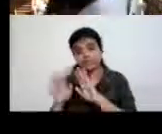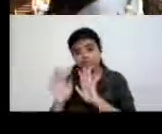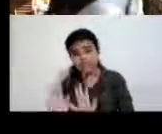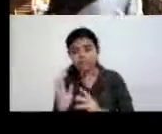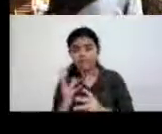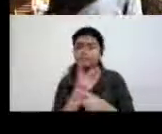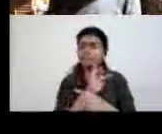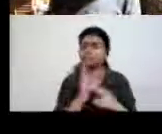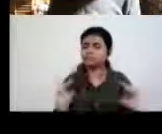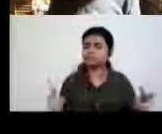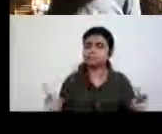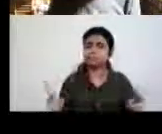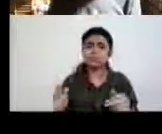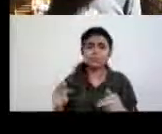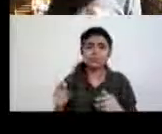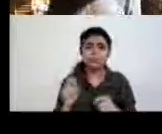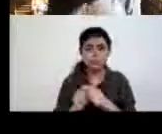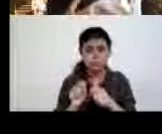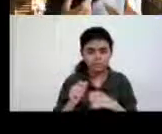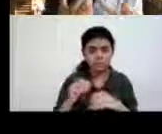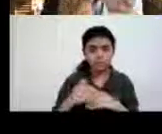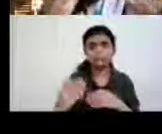this fantastic journey of